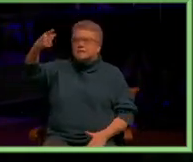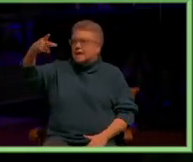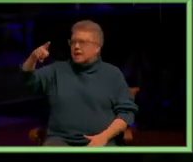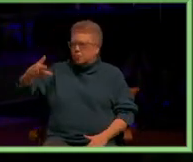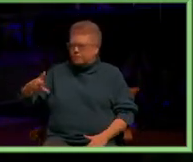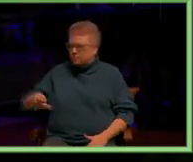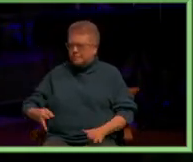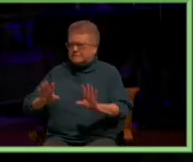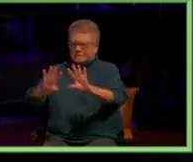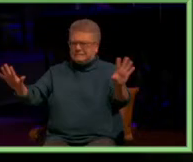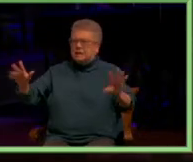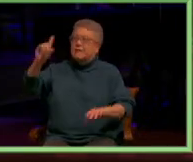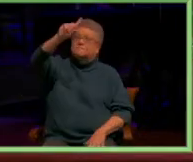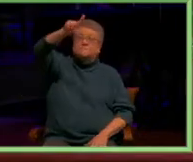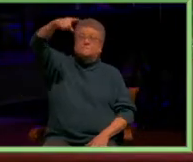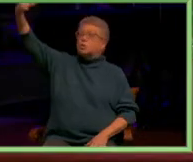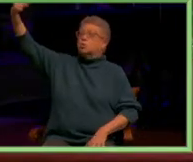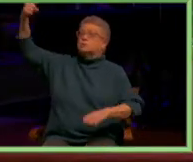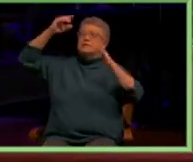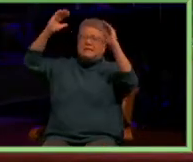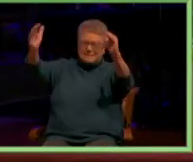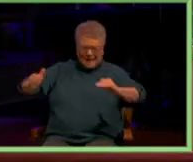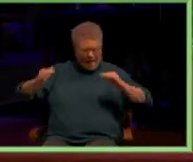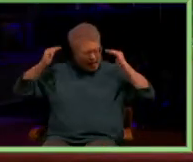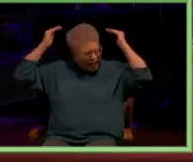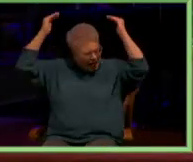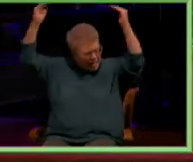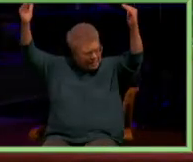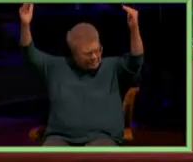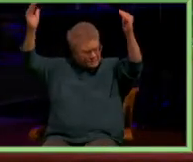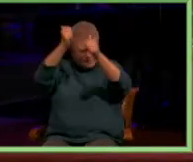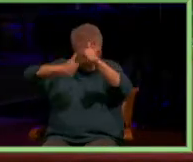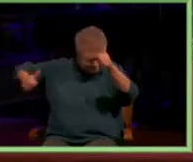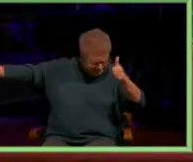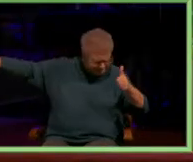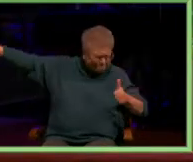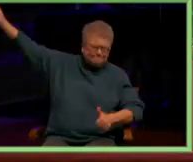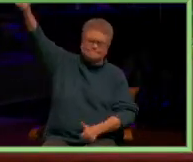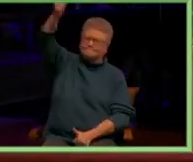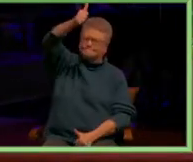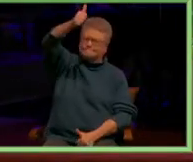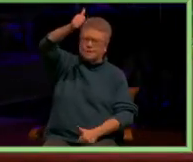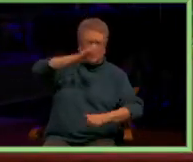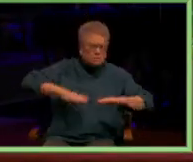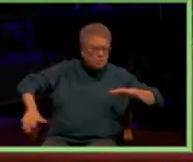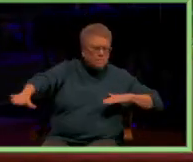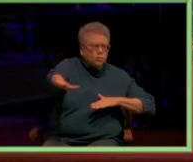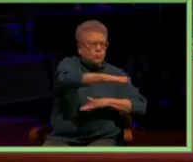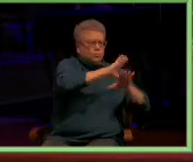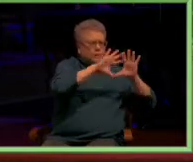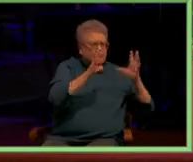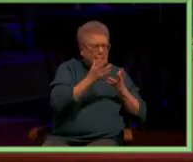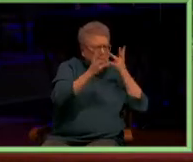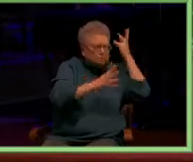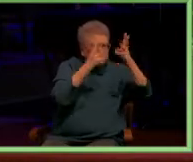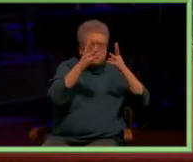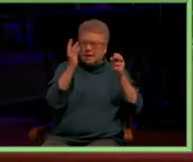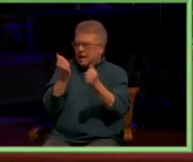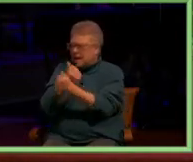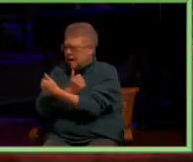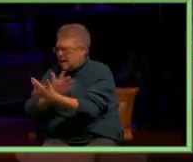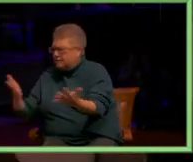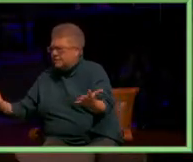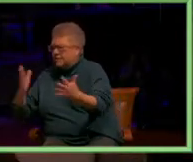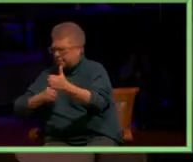among all. There is no one above him. He is over creation. He is over all things. He